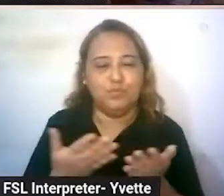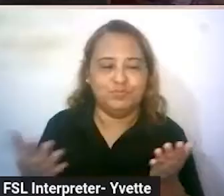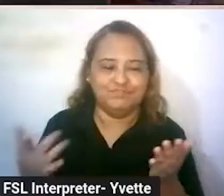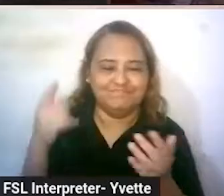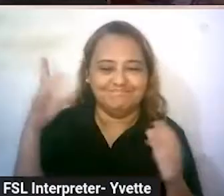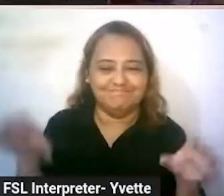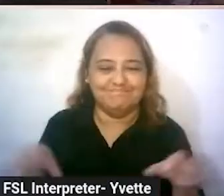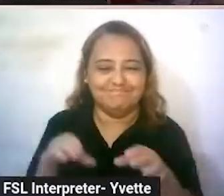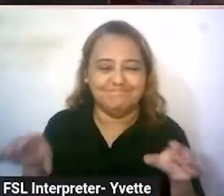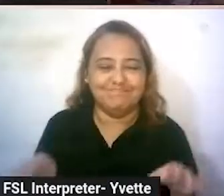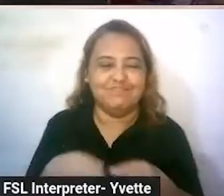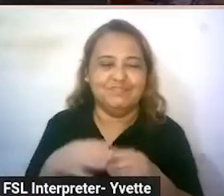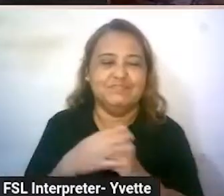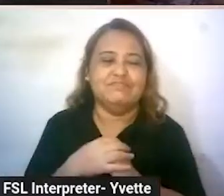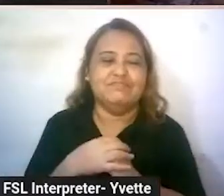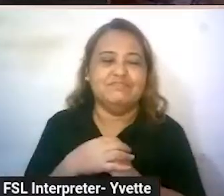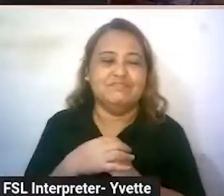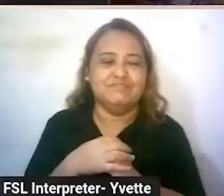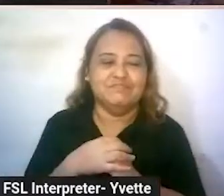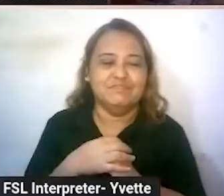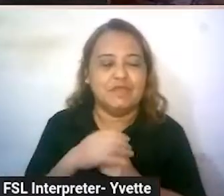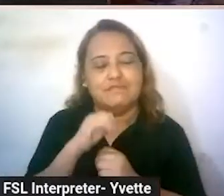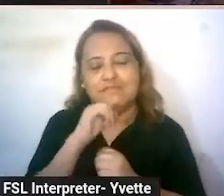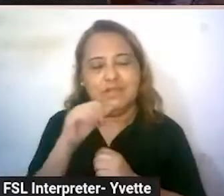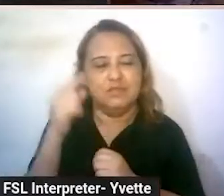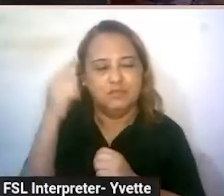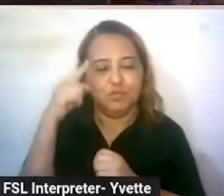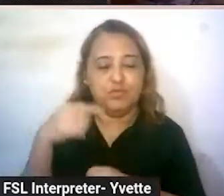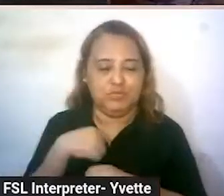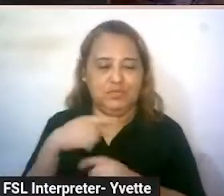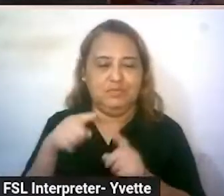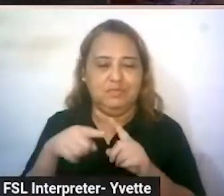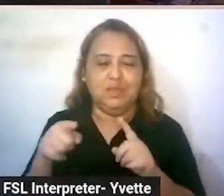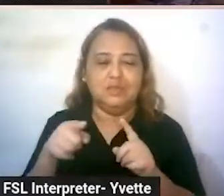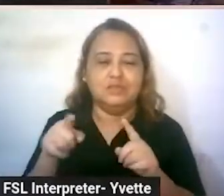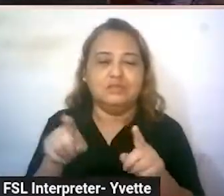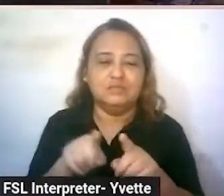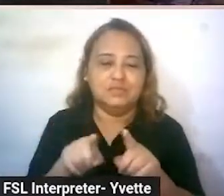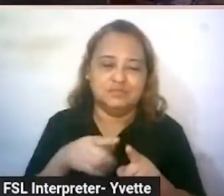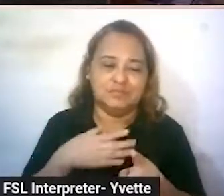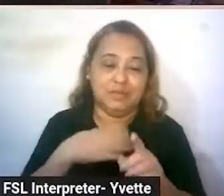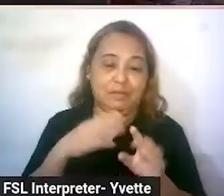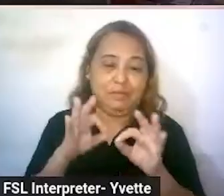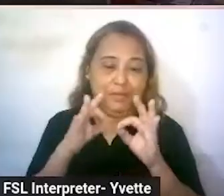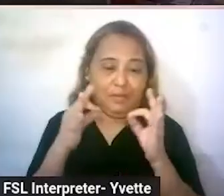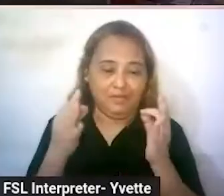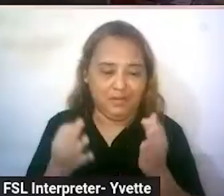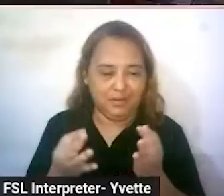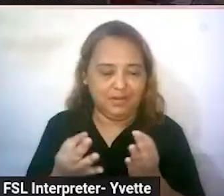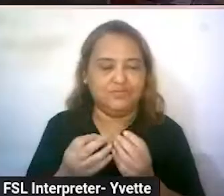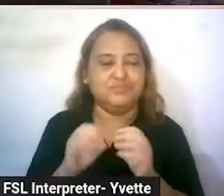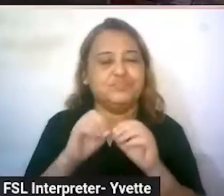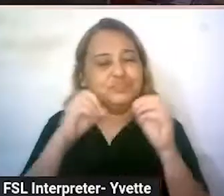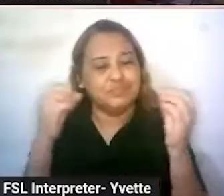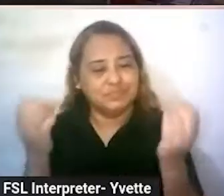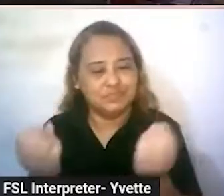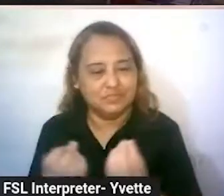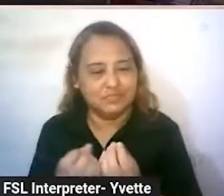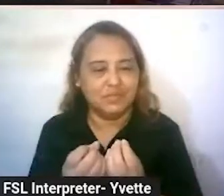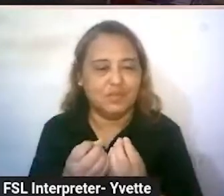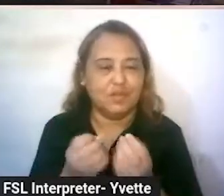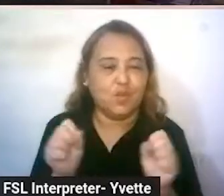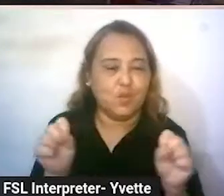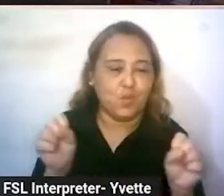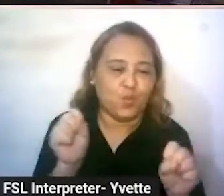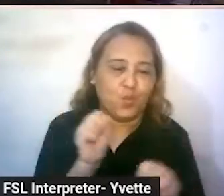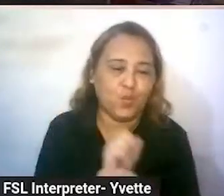for me. And hindi lang sa akin, sa pamilya ko, and then the organization that I work with. Kaya siguro